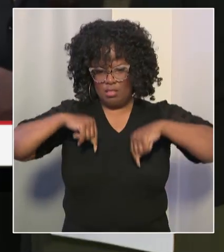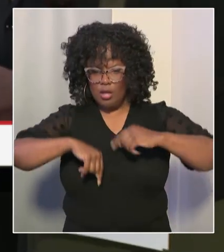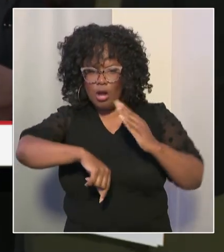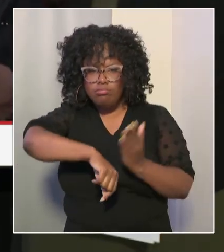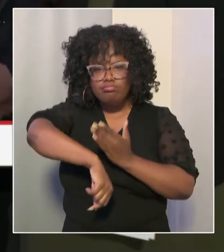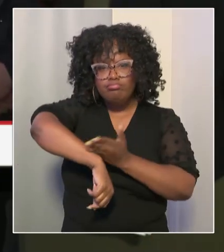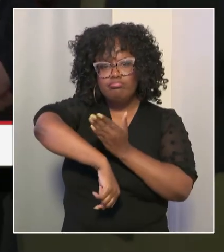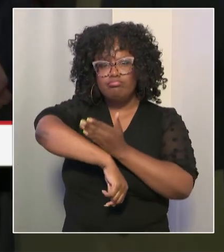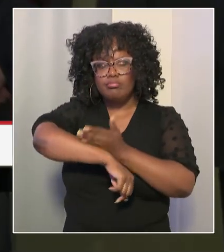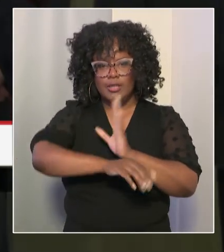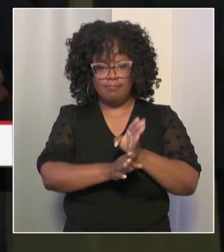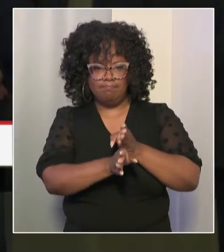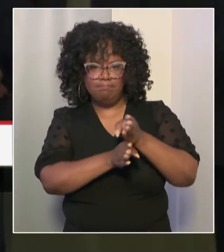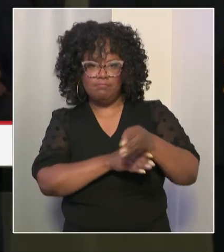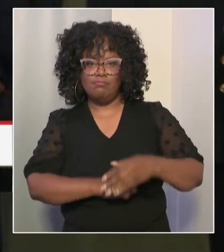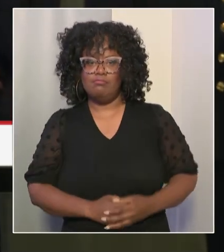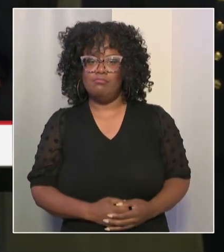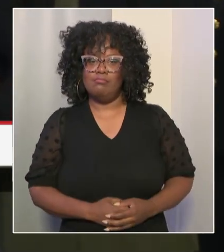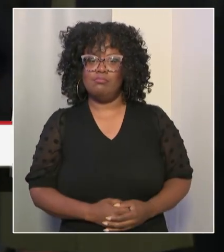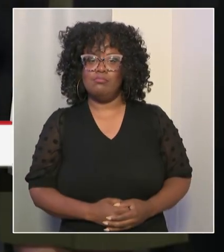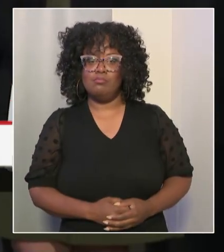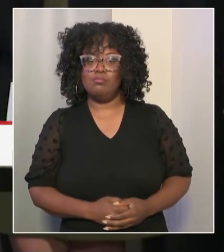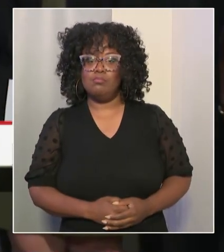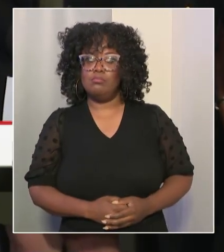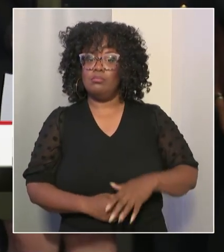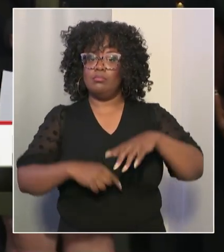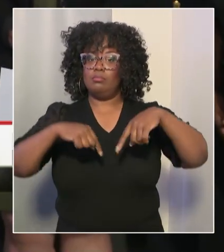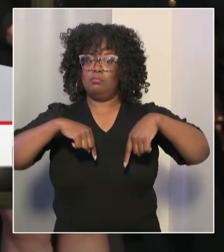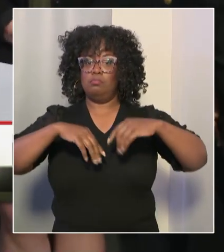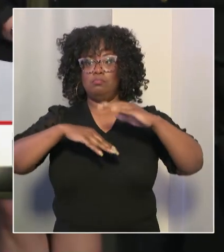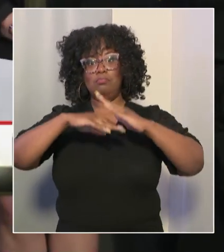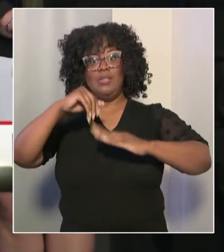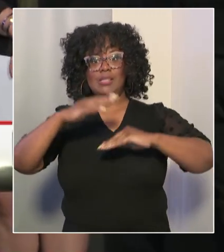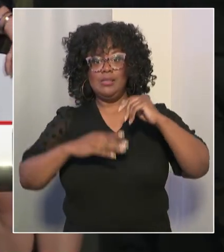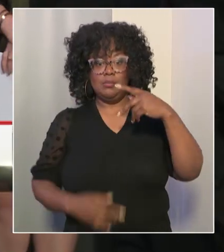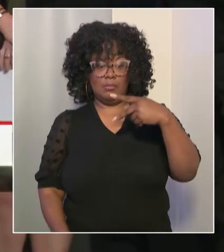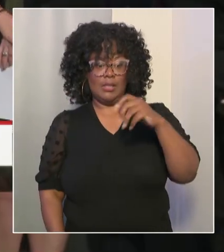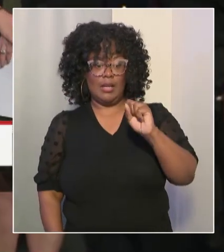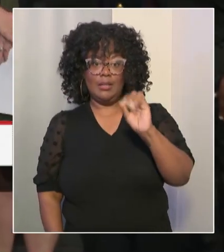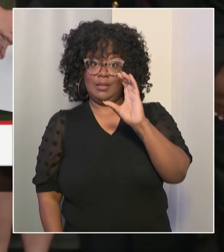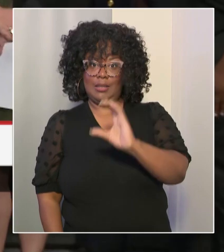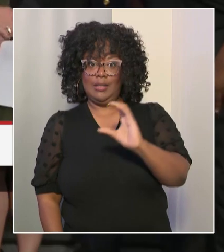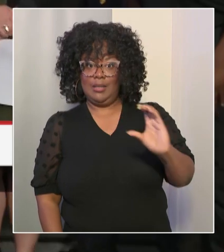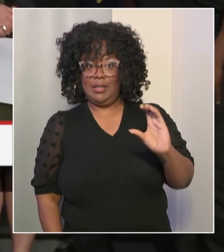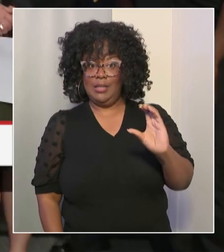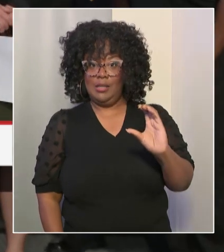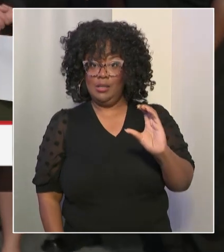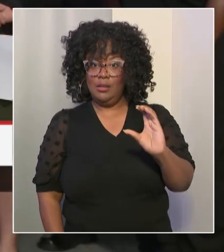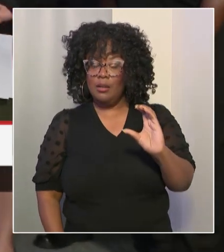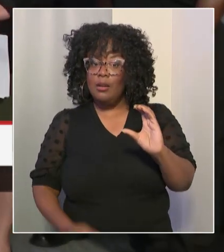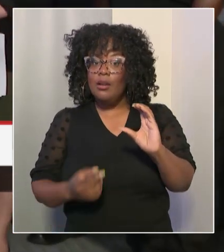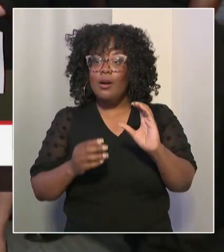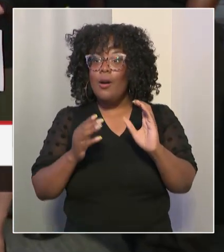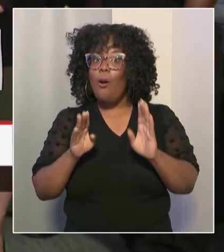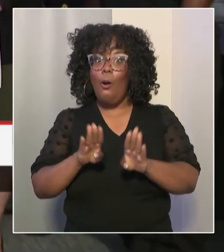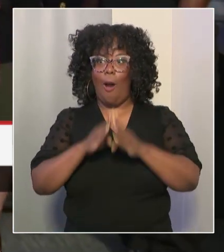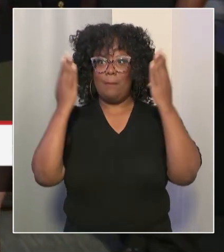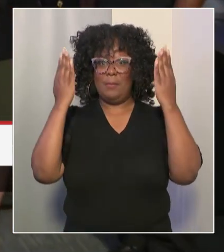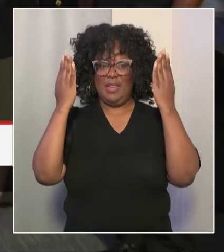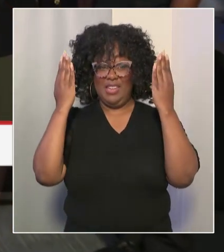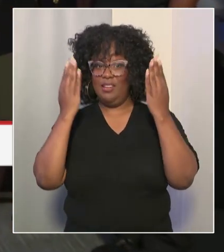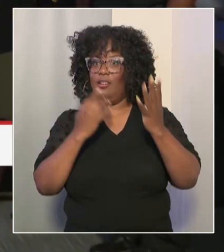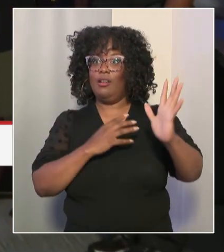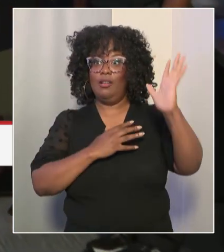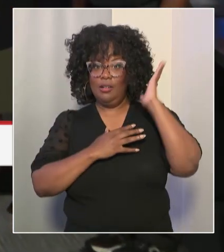it, has a storied history in the district. It opened in 2001 and marked the first time